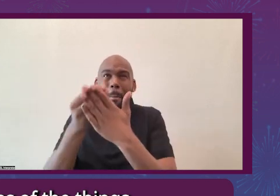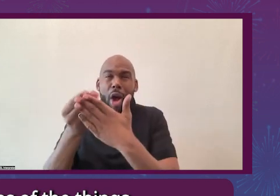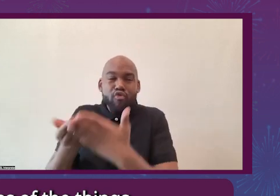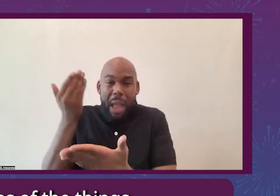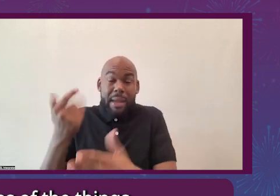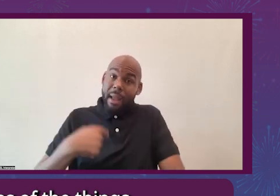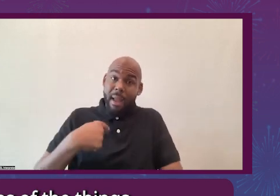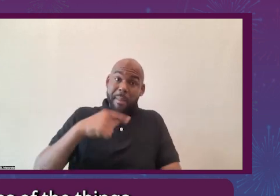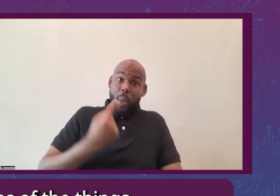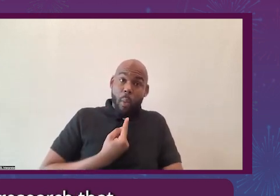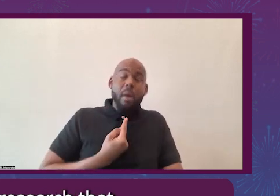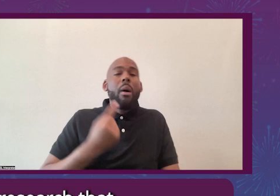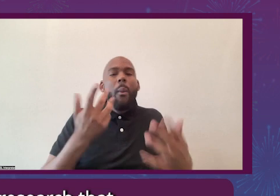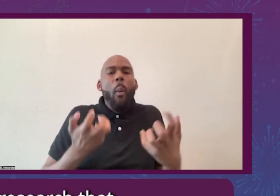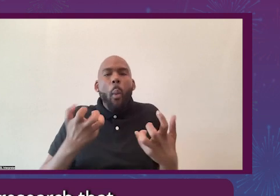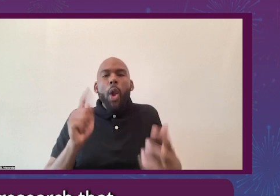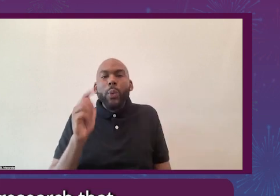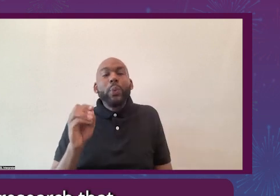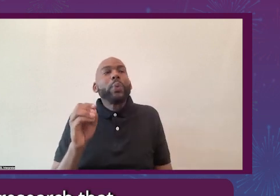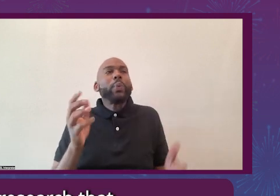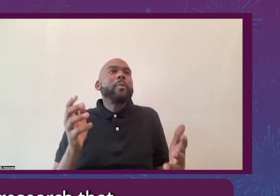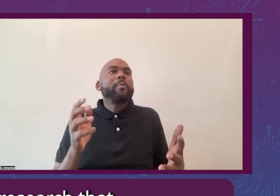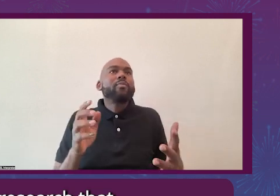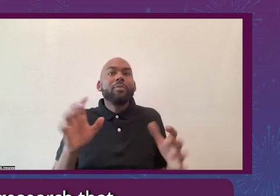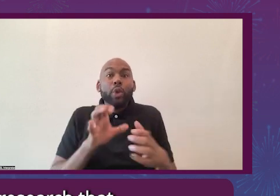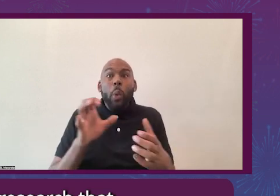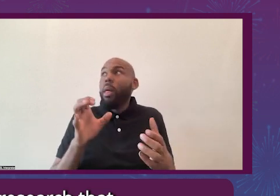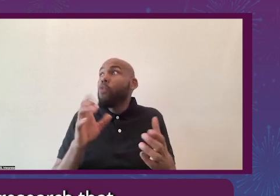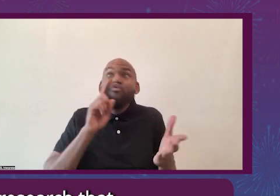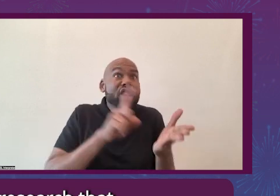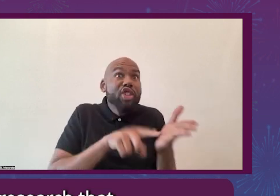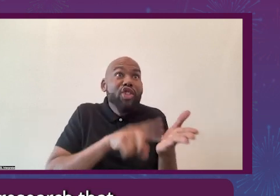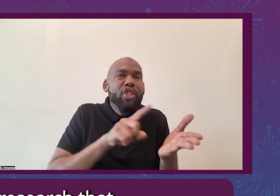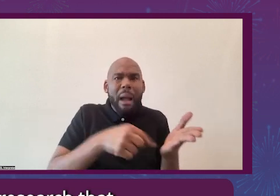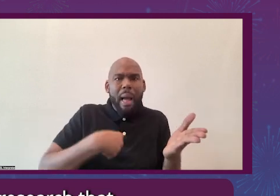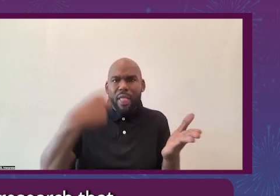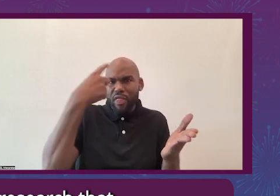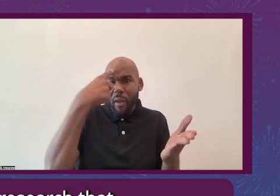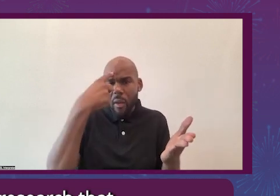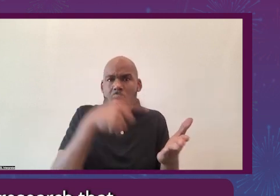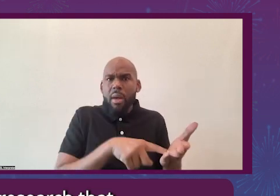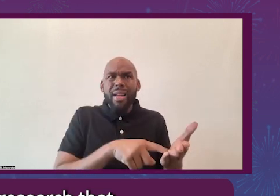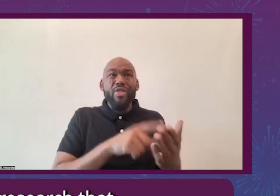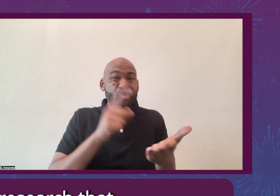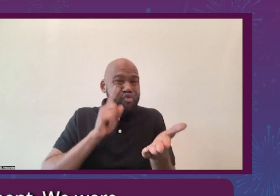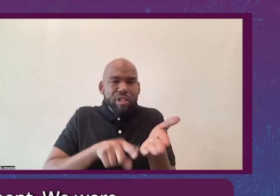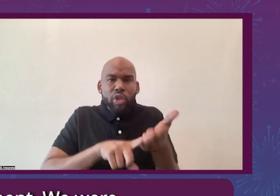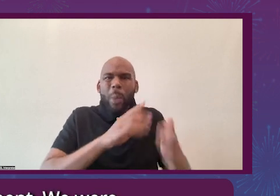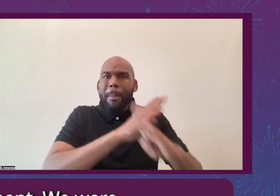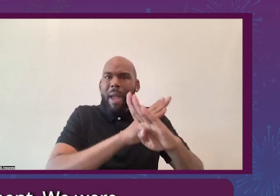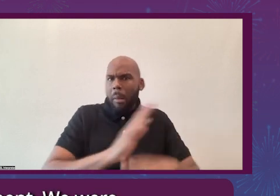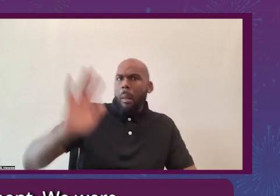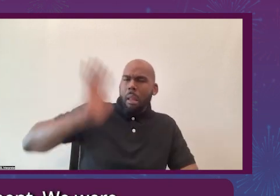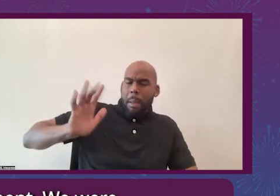money to do. I was the one that wanted to do the research that I thought that was such